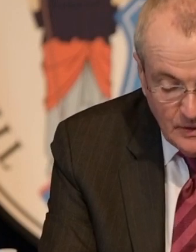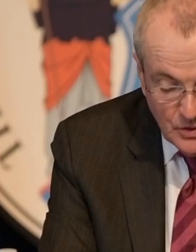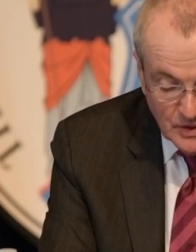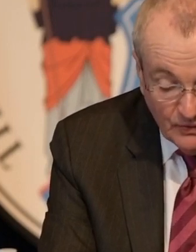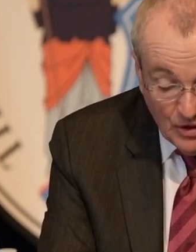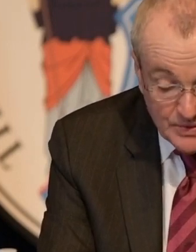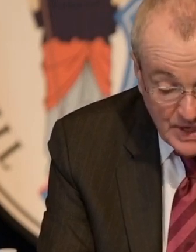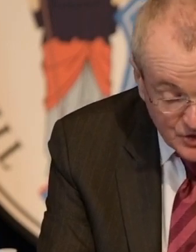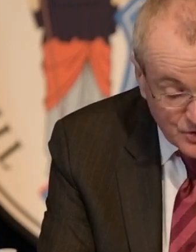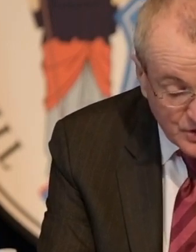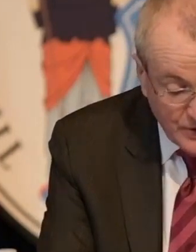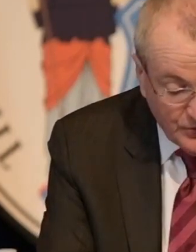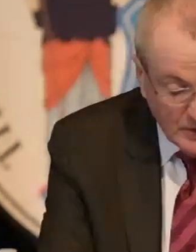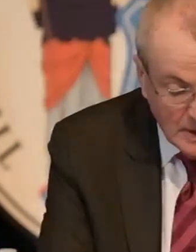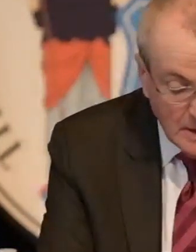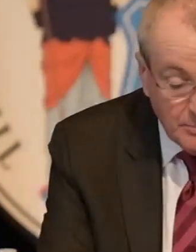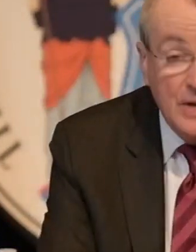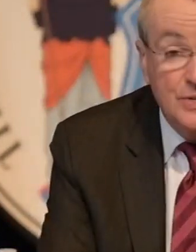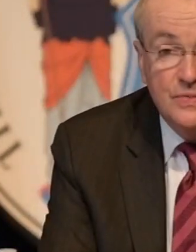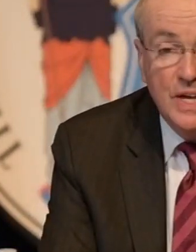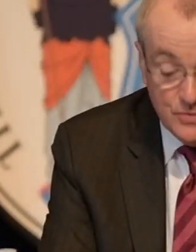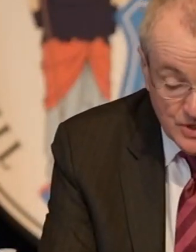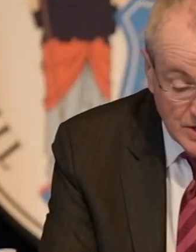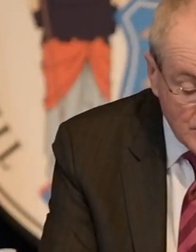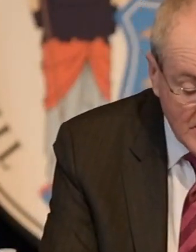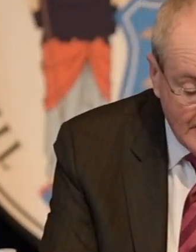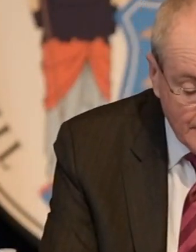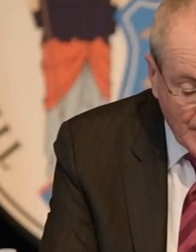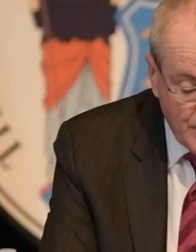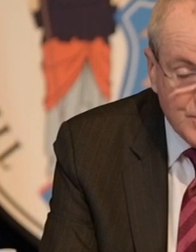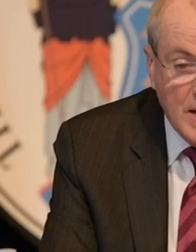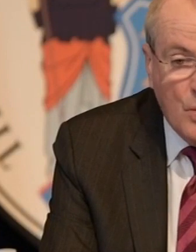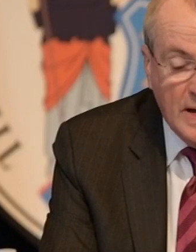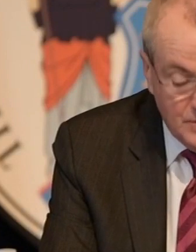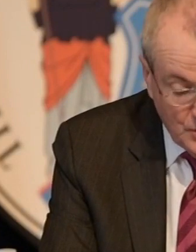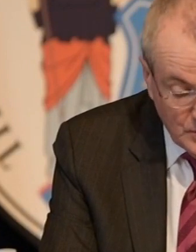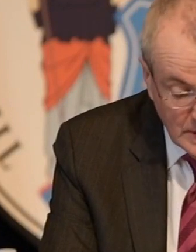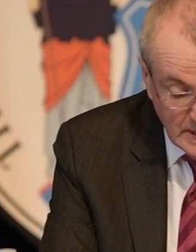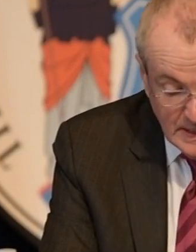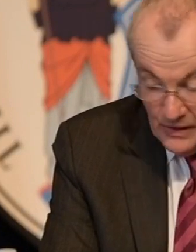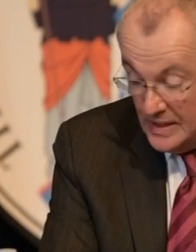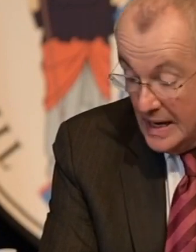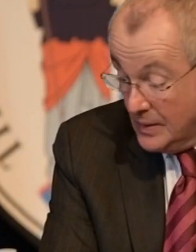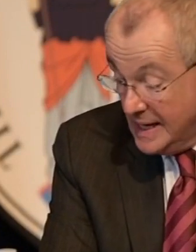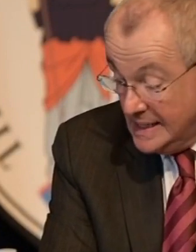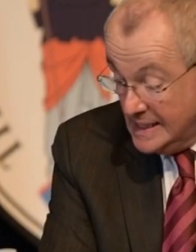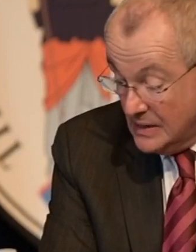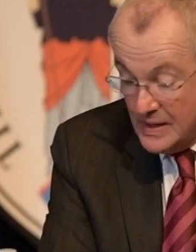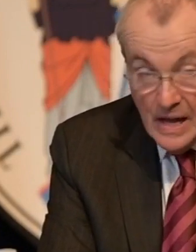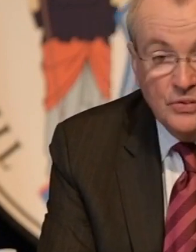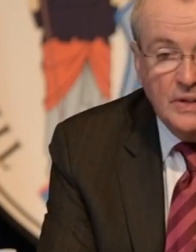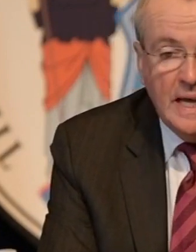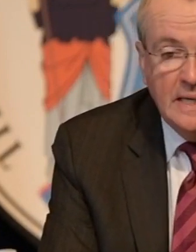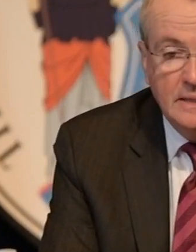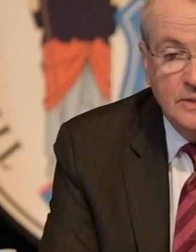3,528 new confirmed test results, positive test results, and the statewide total is now